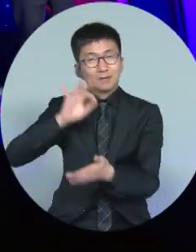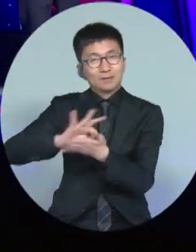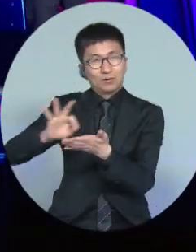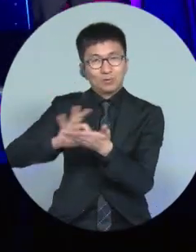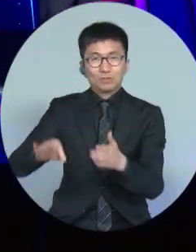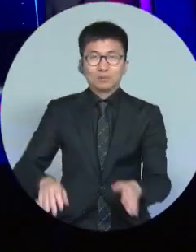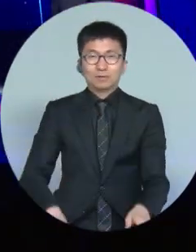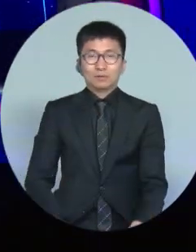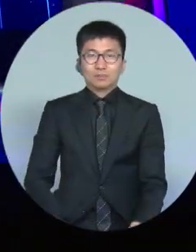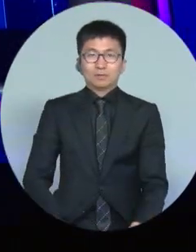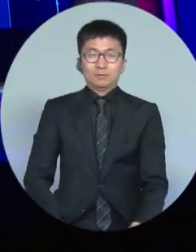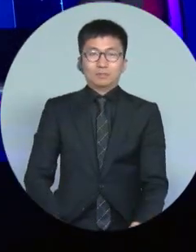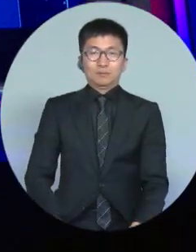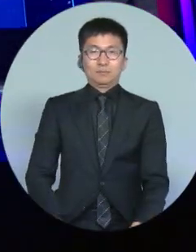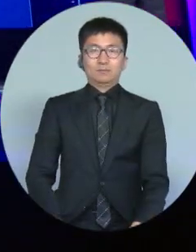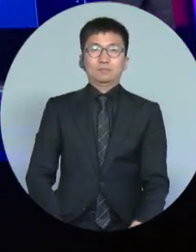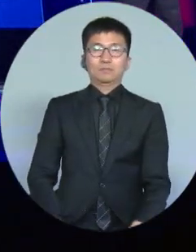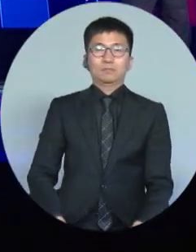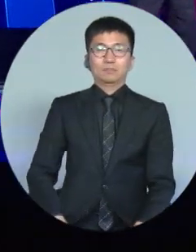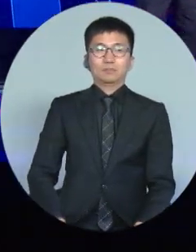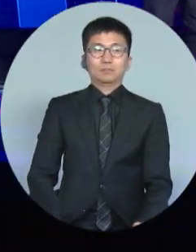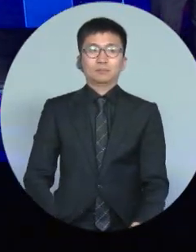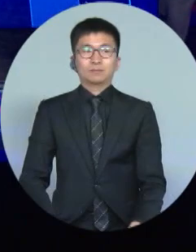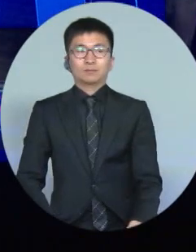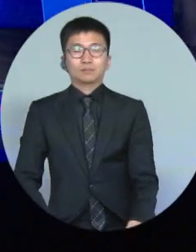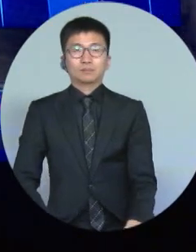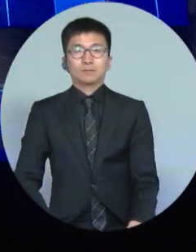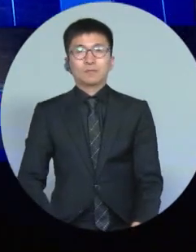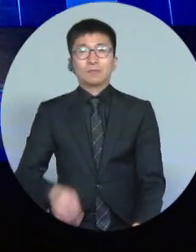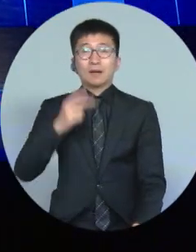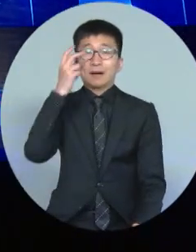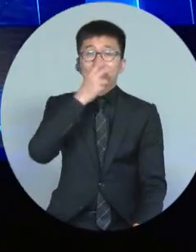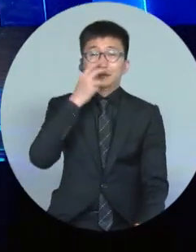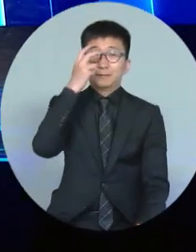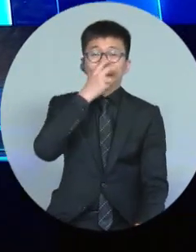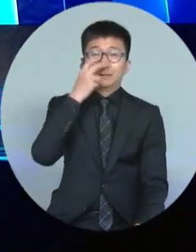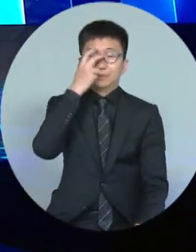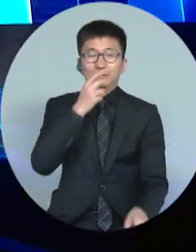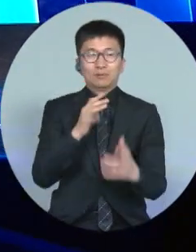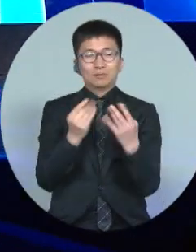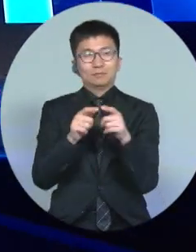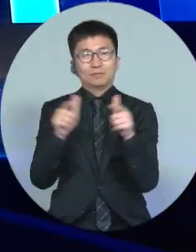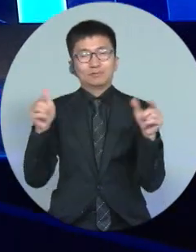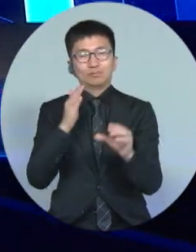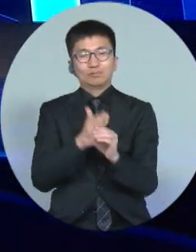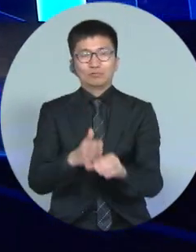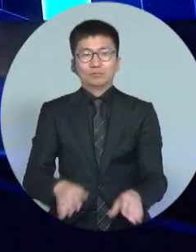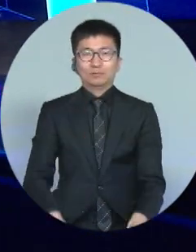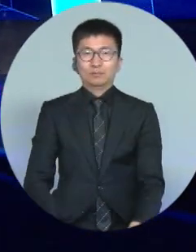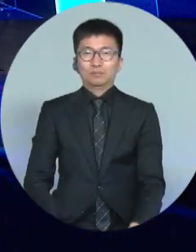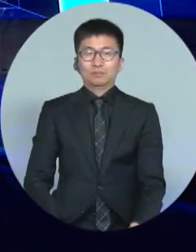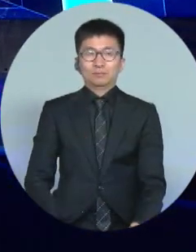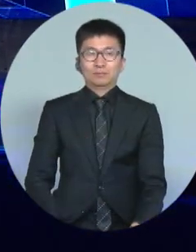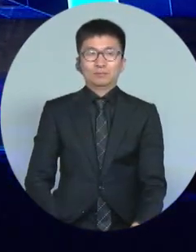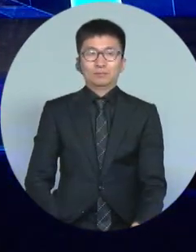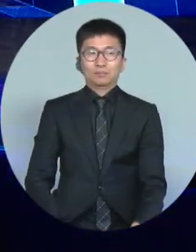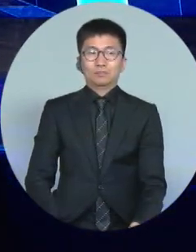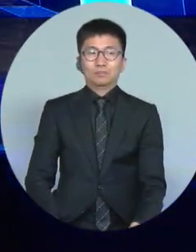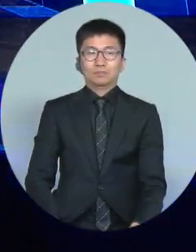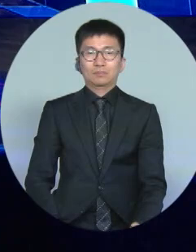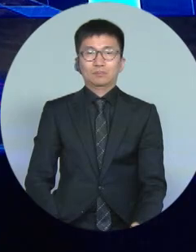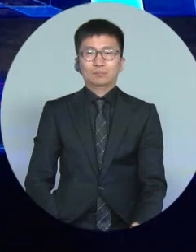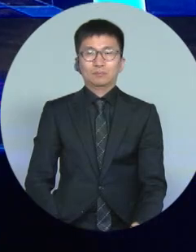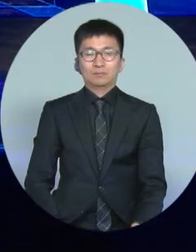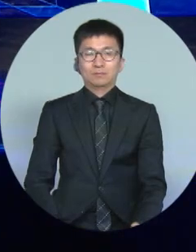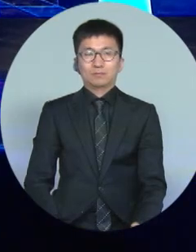state. The panopticon is a concept from the 18th century with a picture of an eye